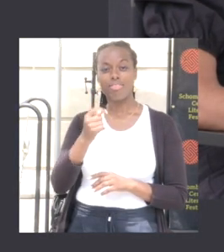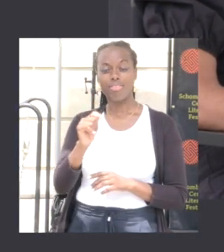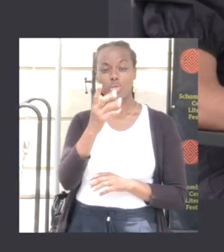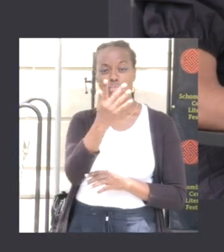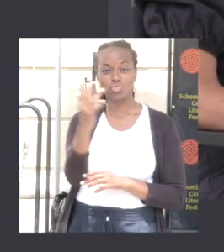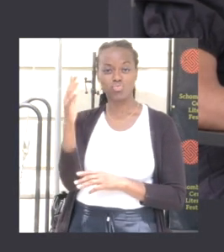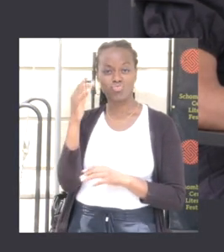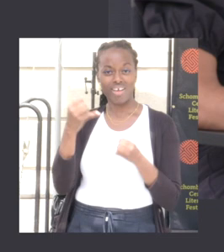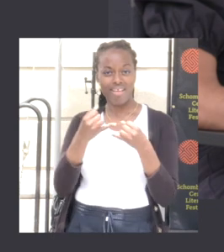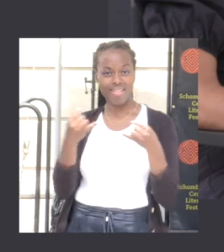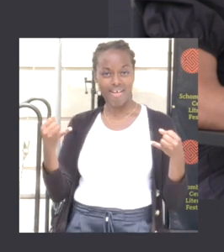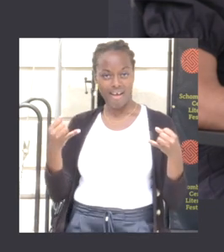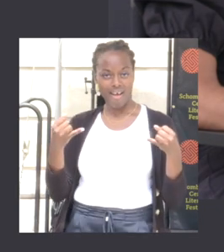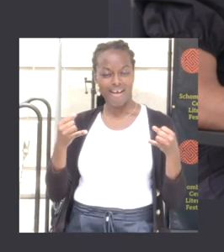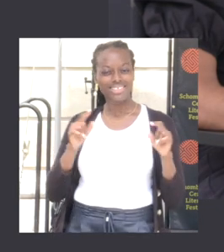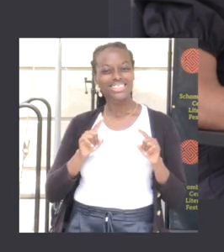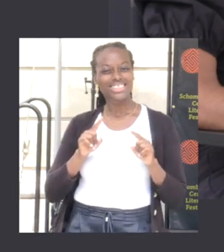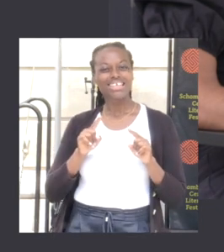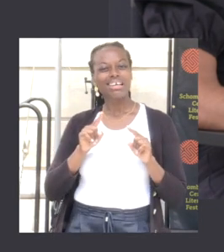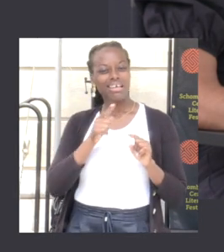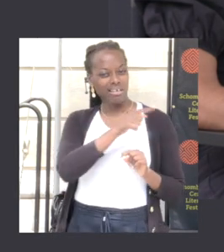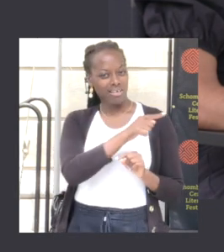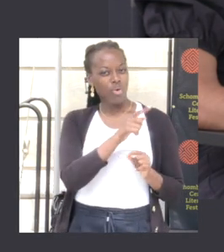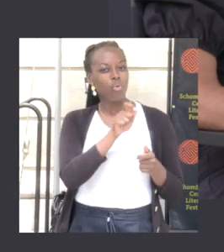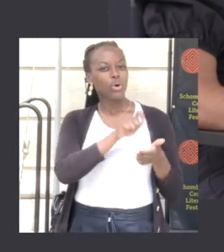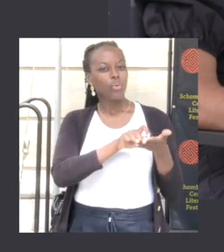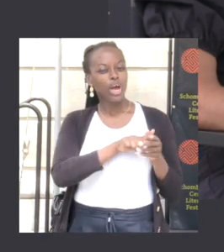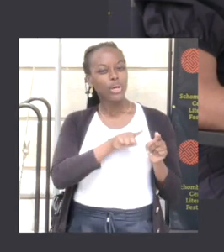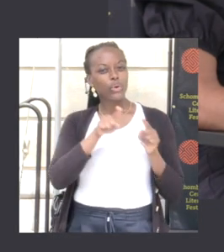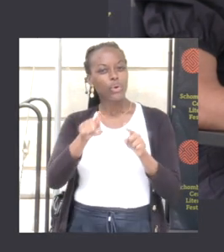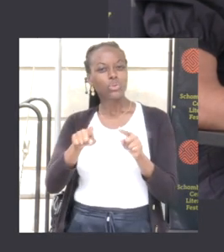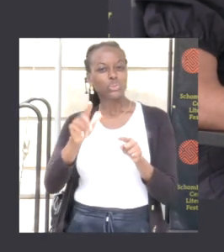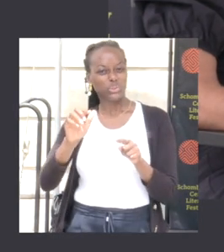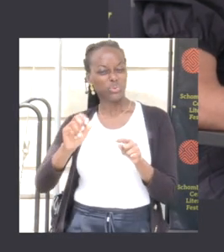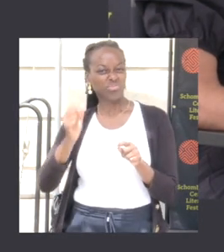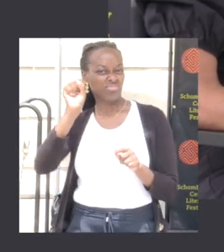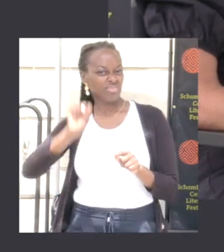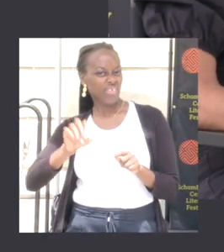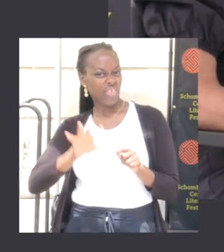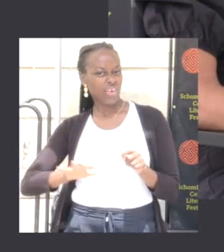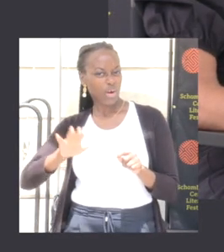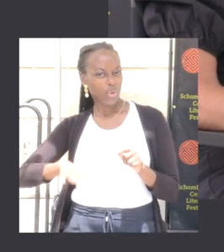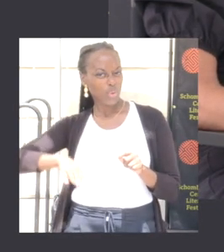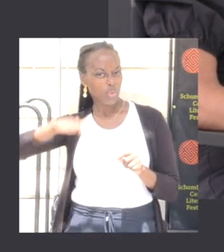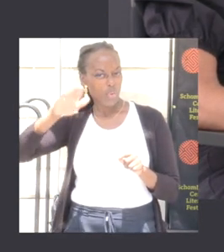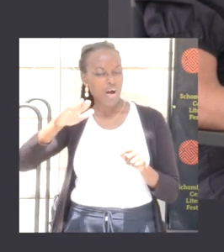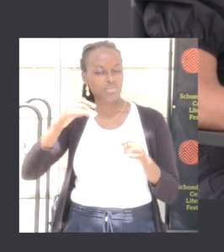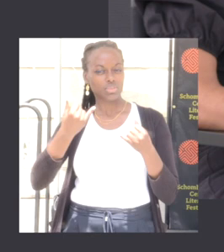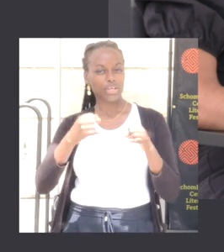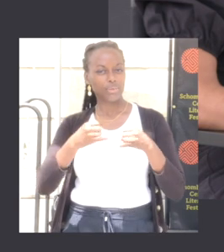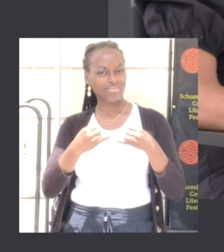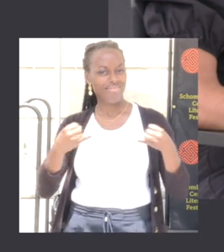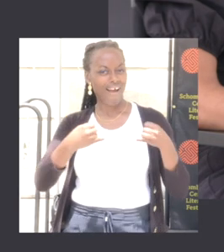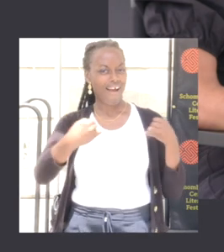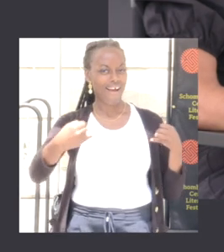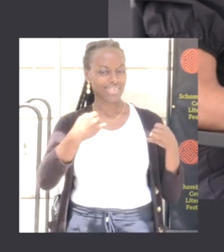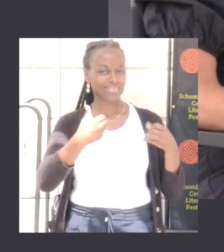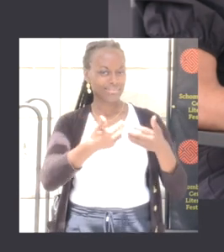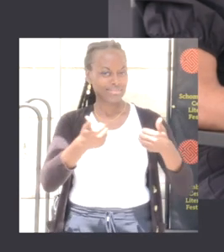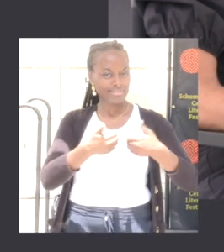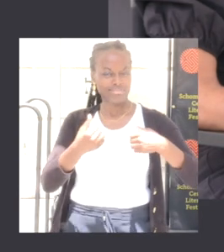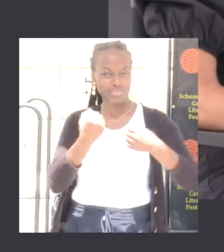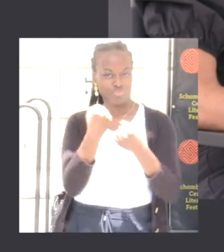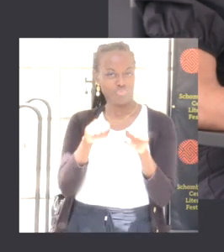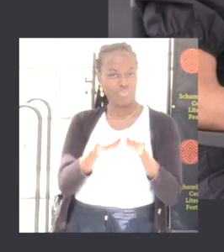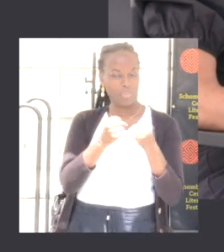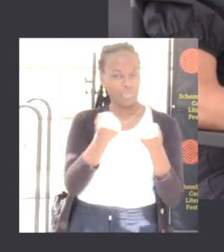spaces, disrupting the racist histories of color lines. With Therese Nelson and Rahana Bizra Martinez, we give thanks to visionaries